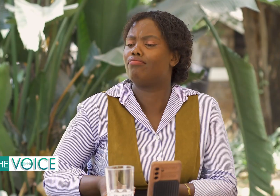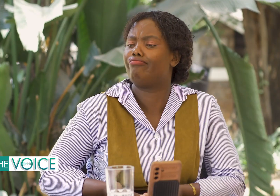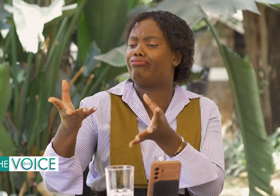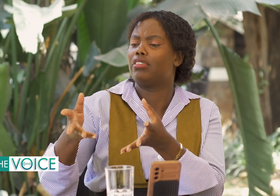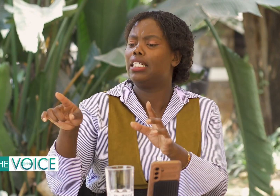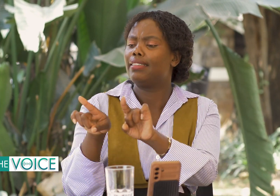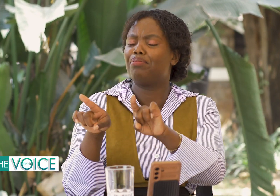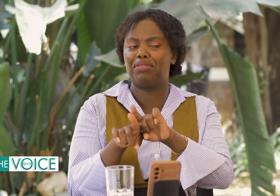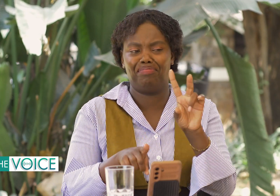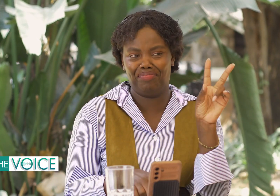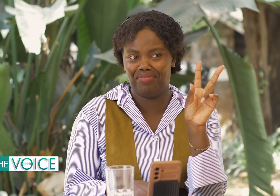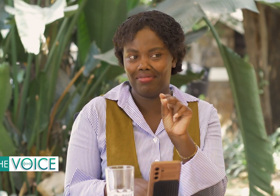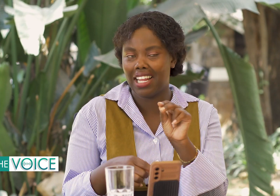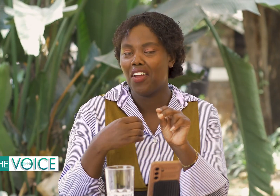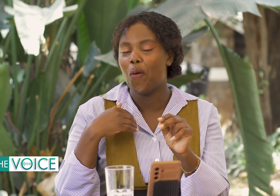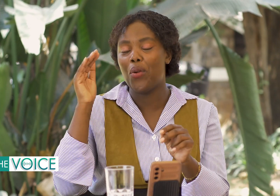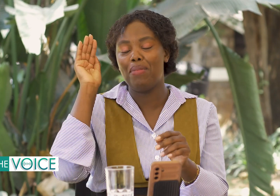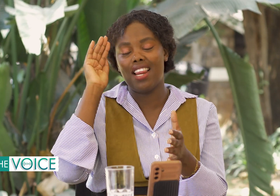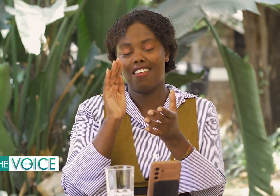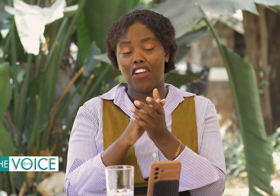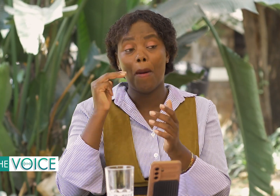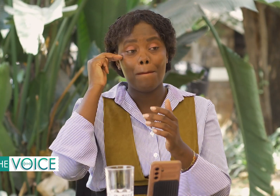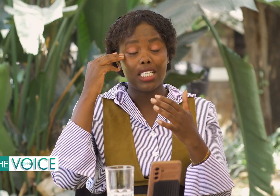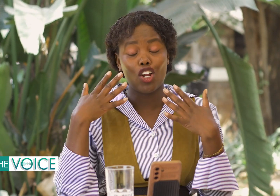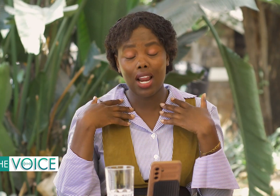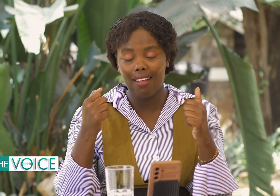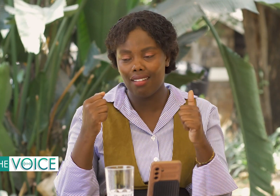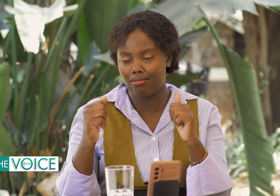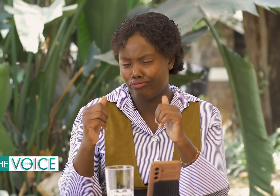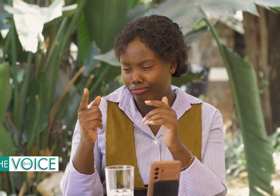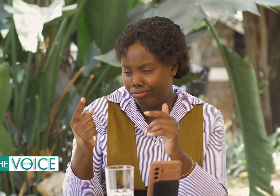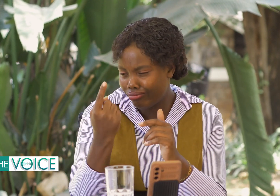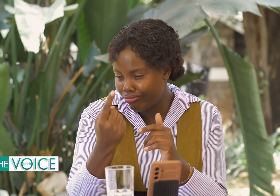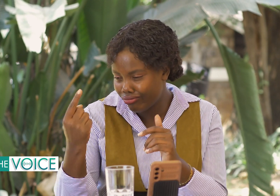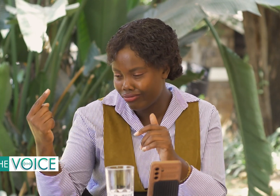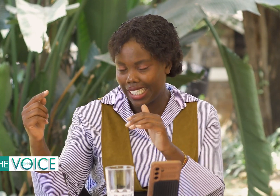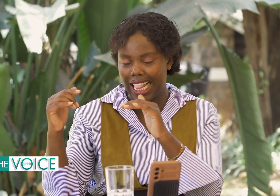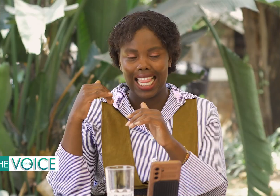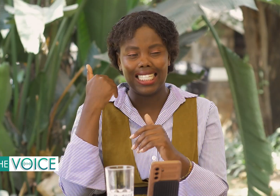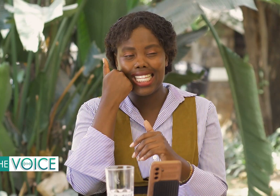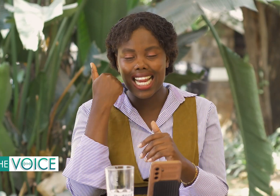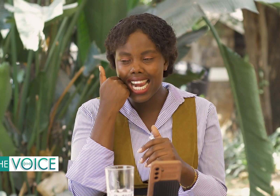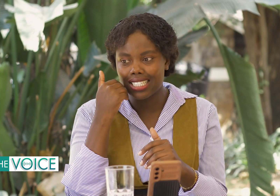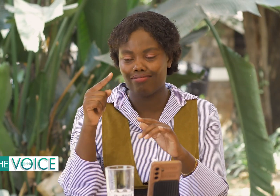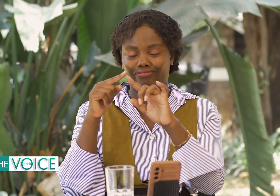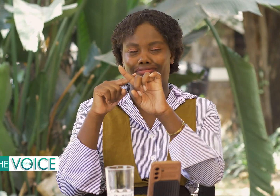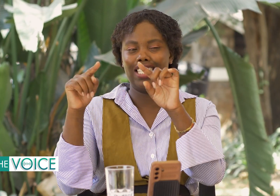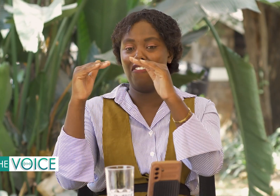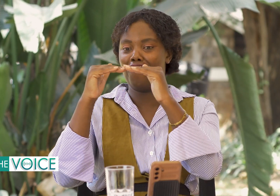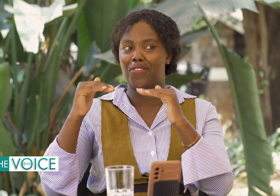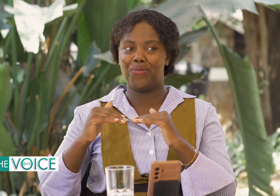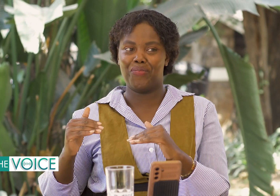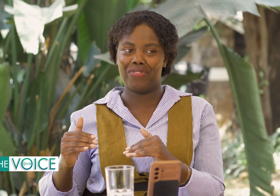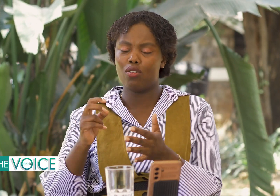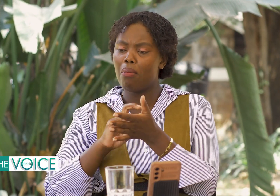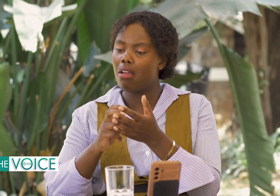all people need the same solutions to their mental health problems. It needs to be personalized. So